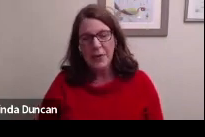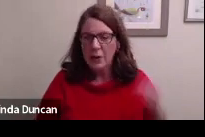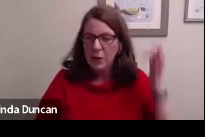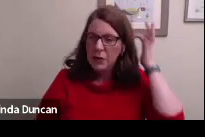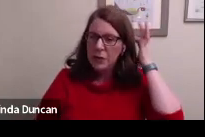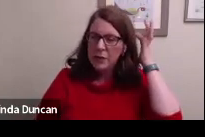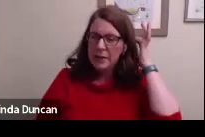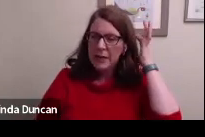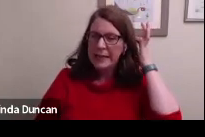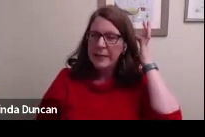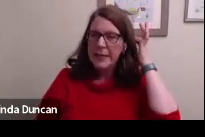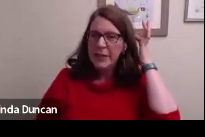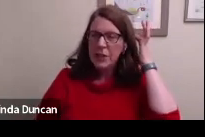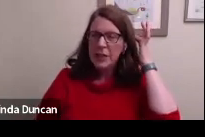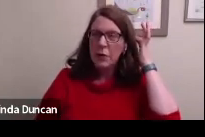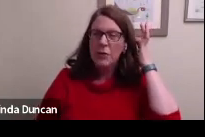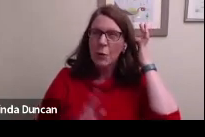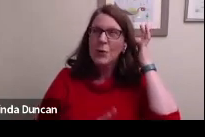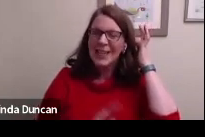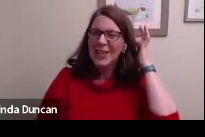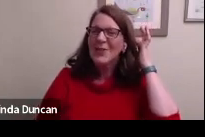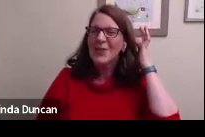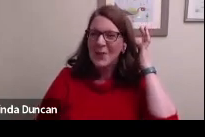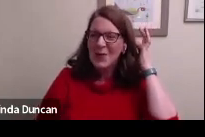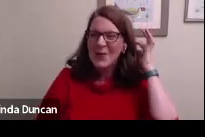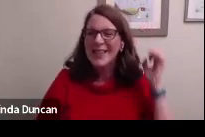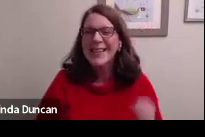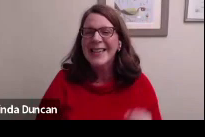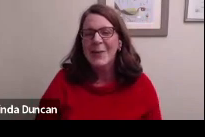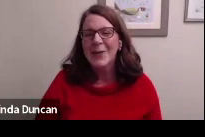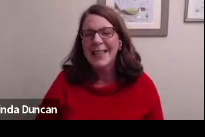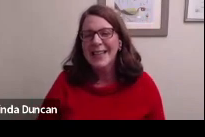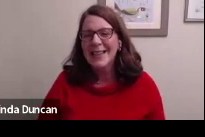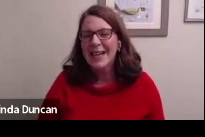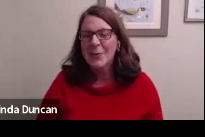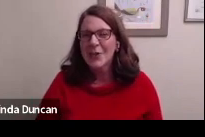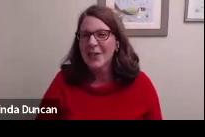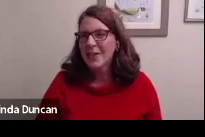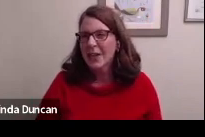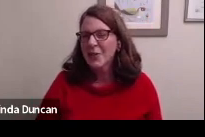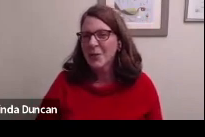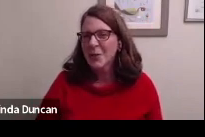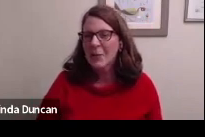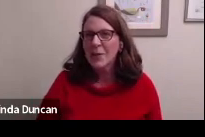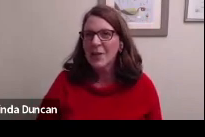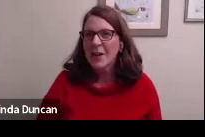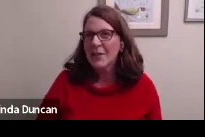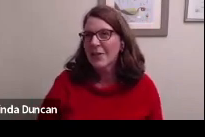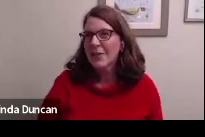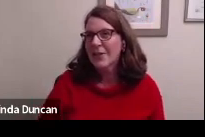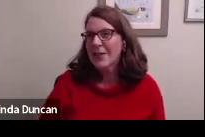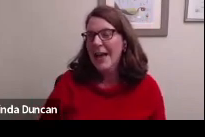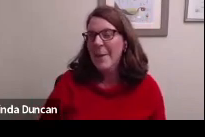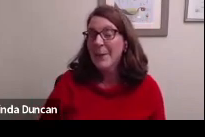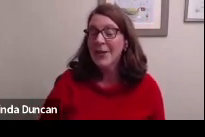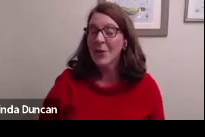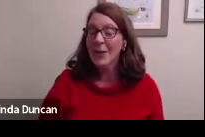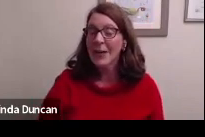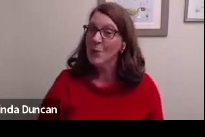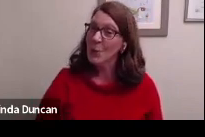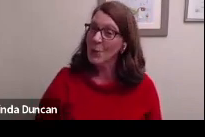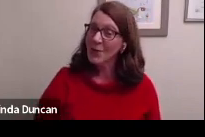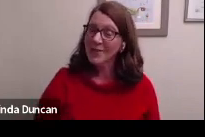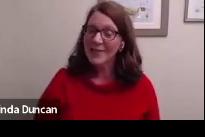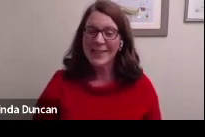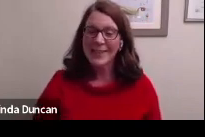working in-house, I also started the PG or postgraduate diploma with Sign Language International. That was under